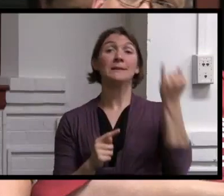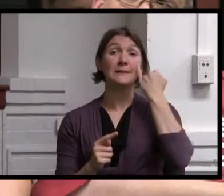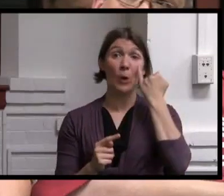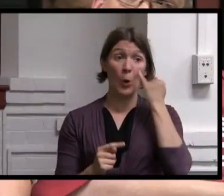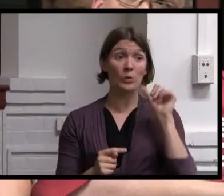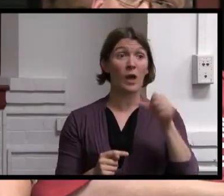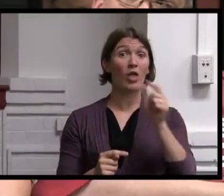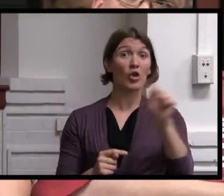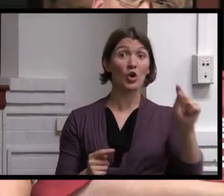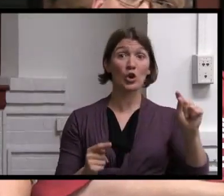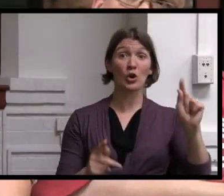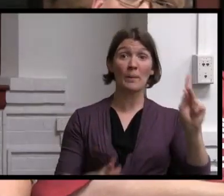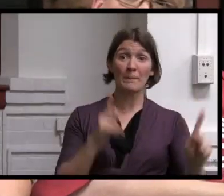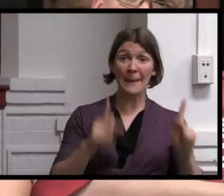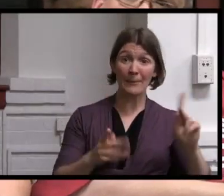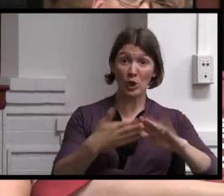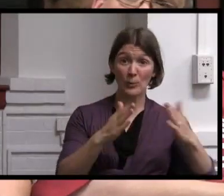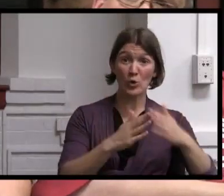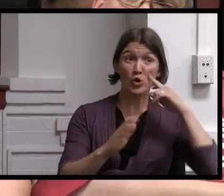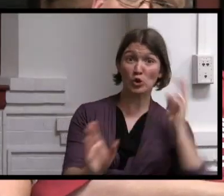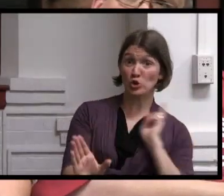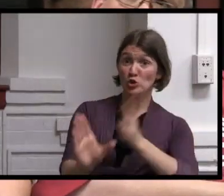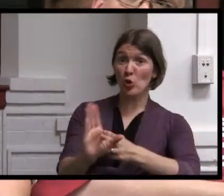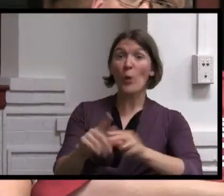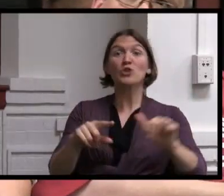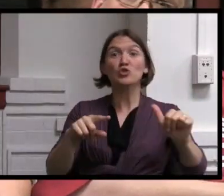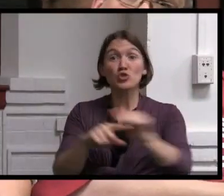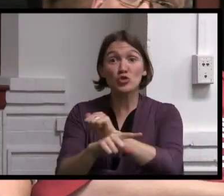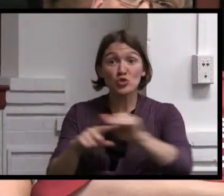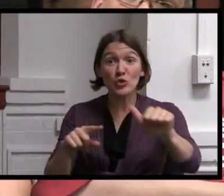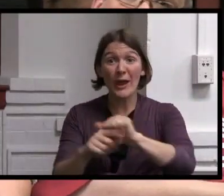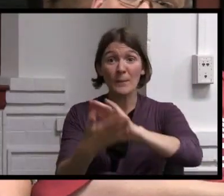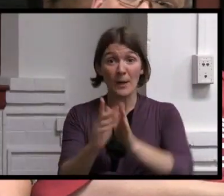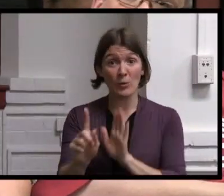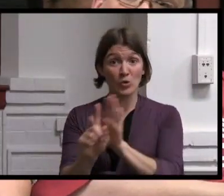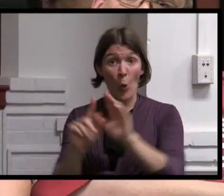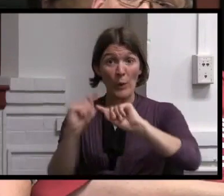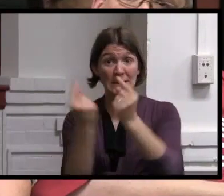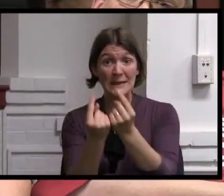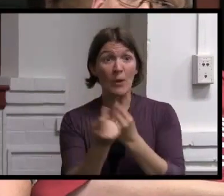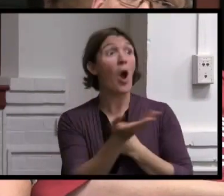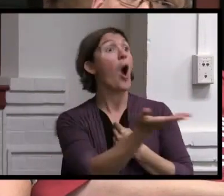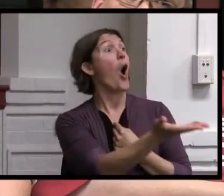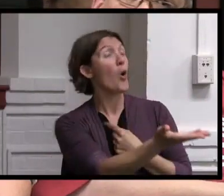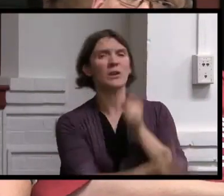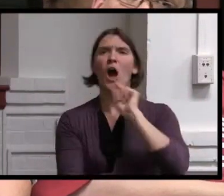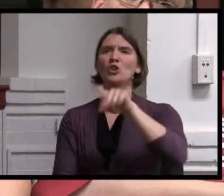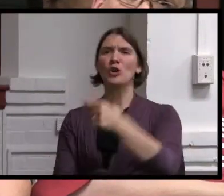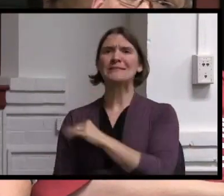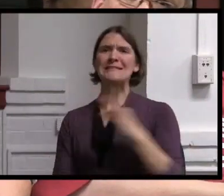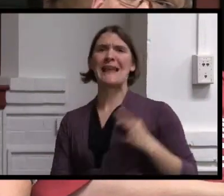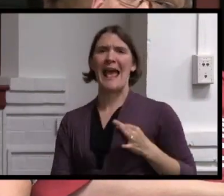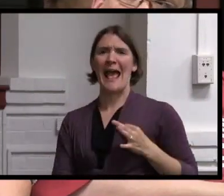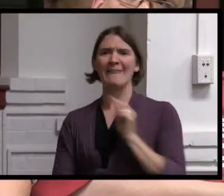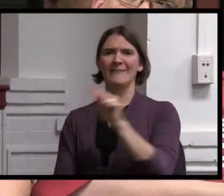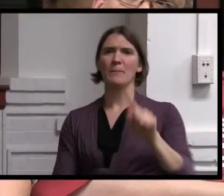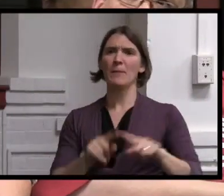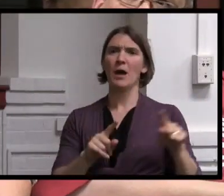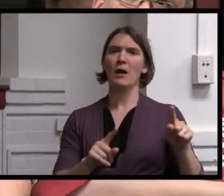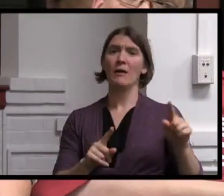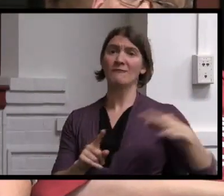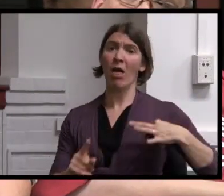are interested, can they be trained to be part of the outreach team? Mm. Okay. Mm. And I say it this